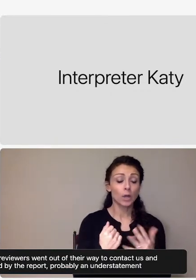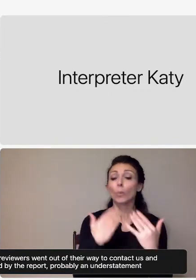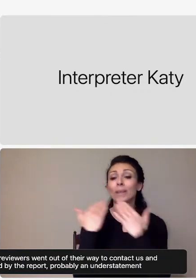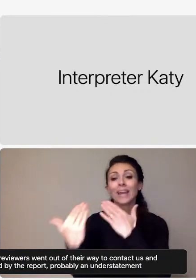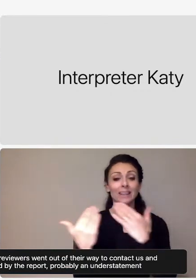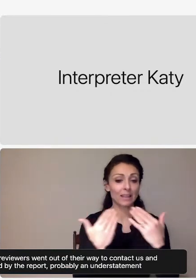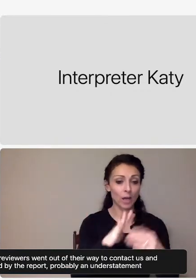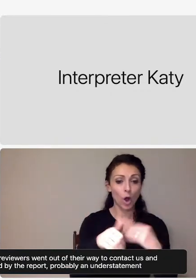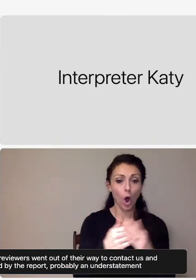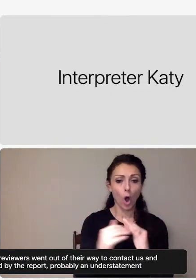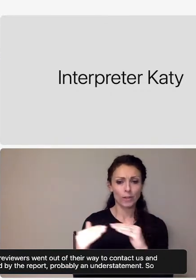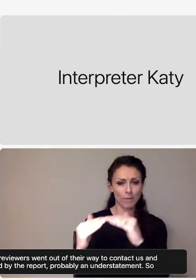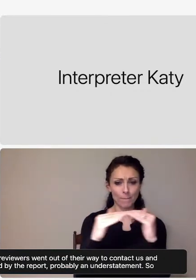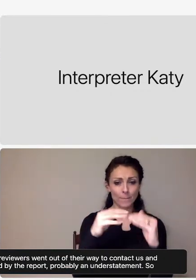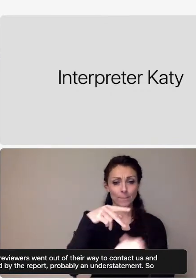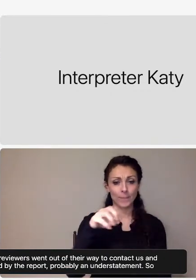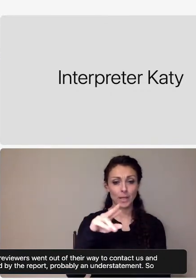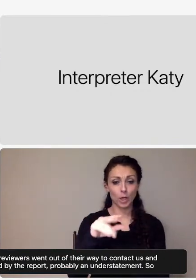um